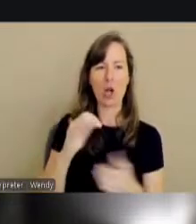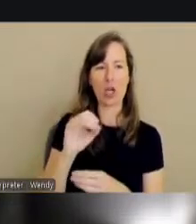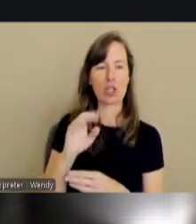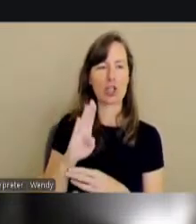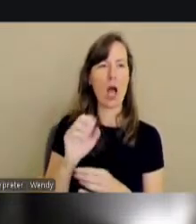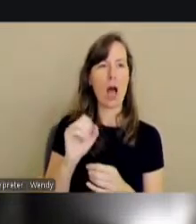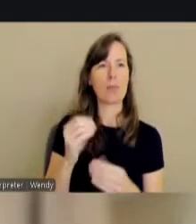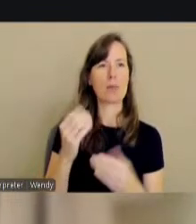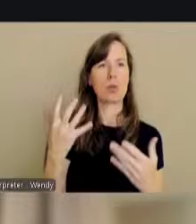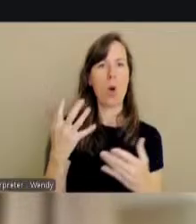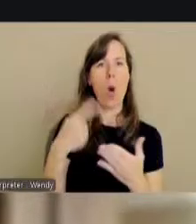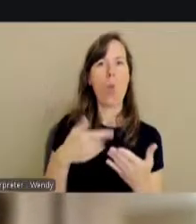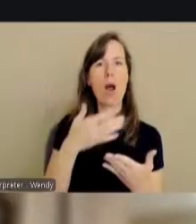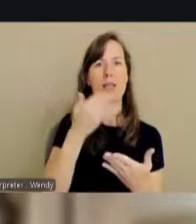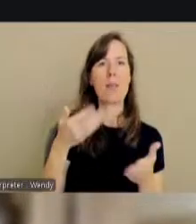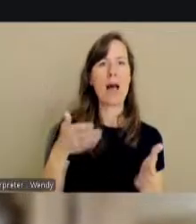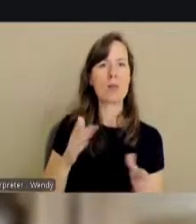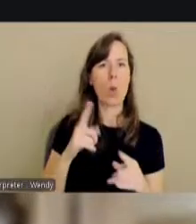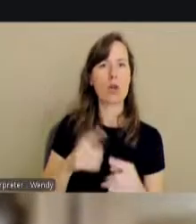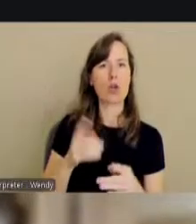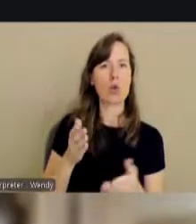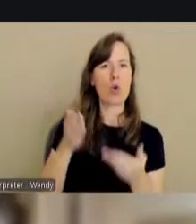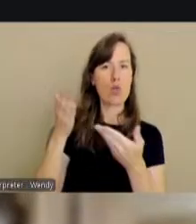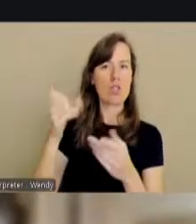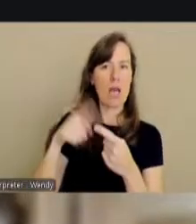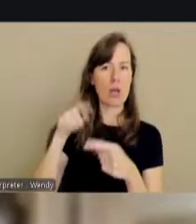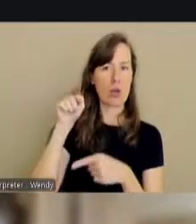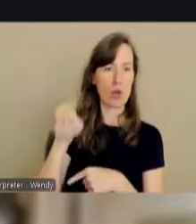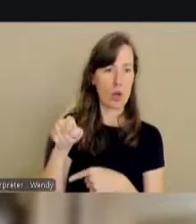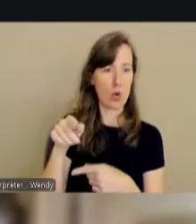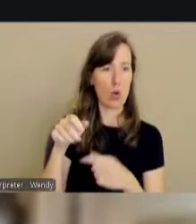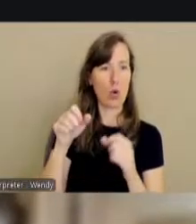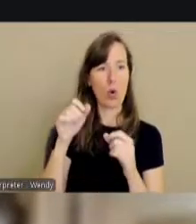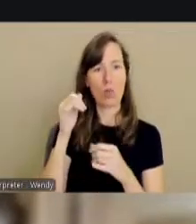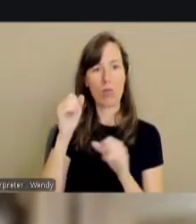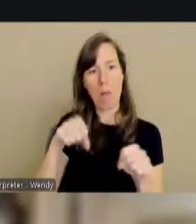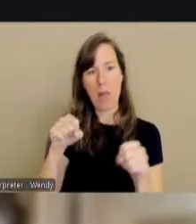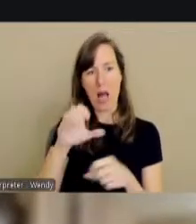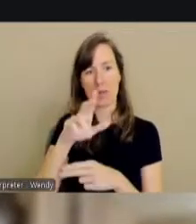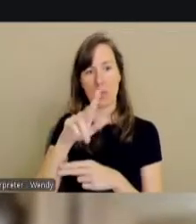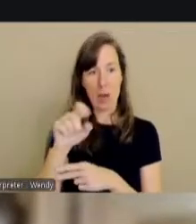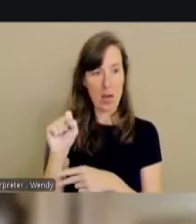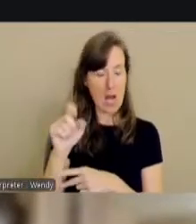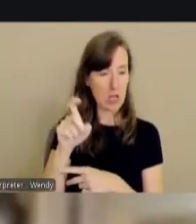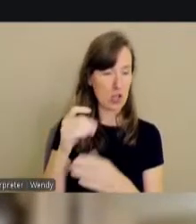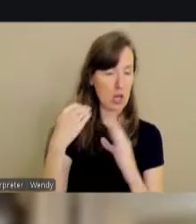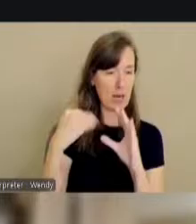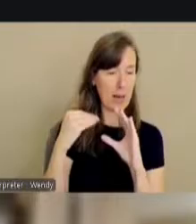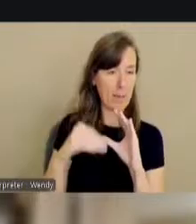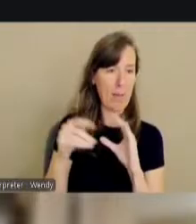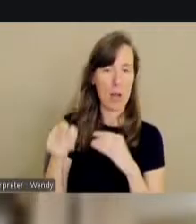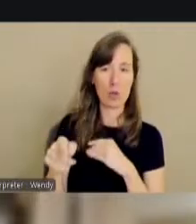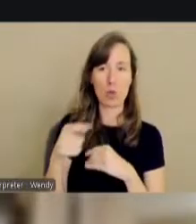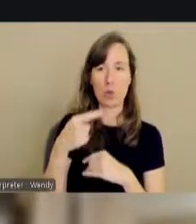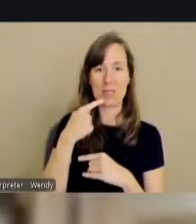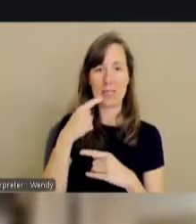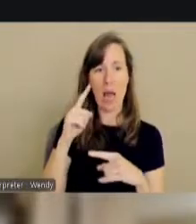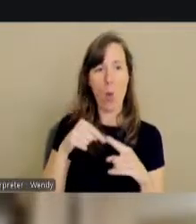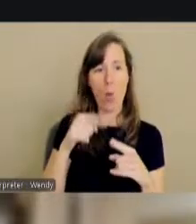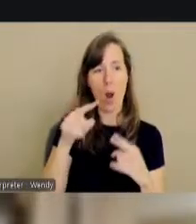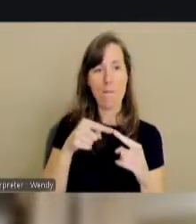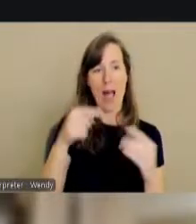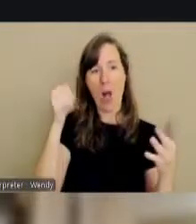to present to you possible cuts? So we just should send you an email and say, what about this